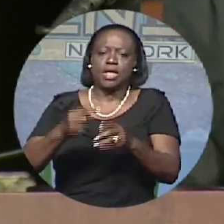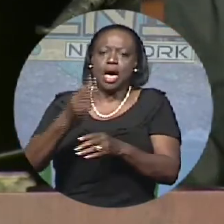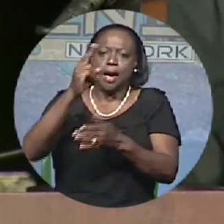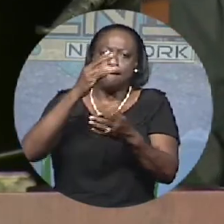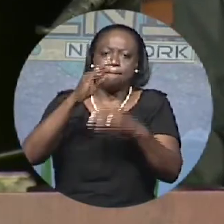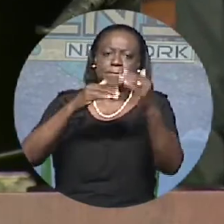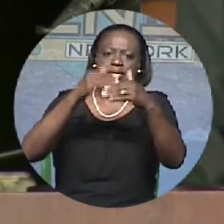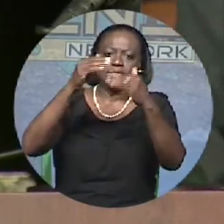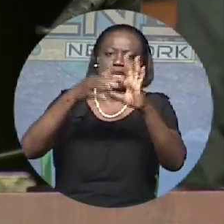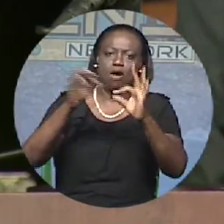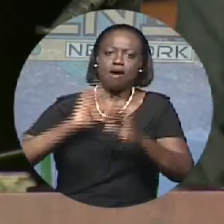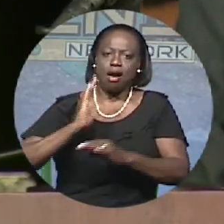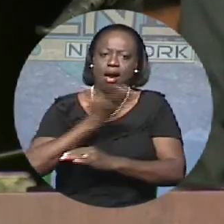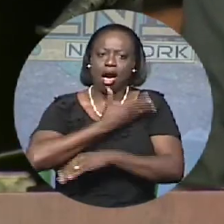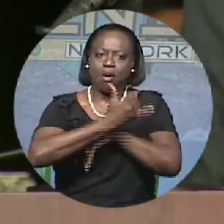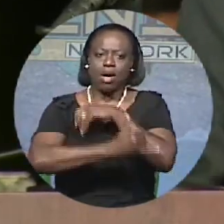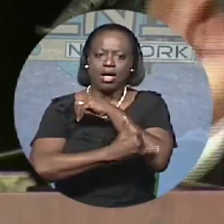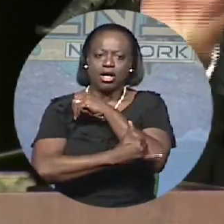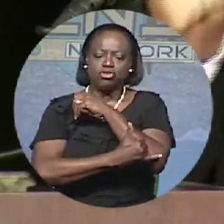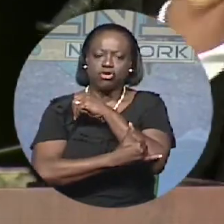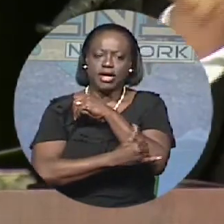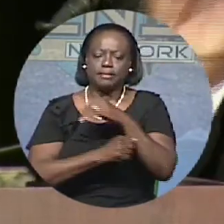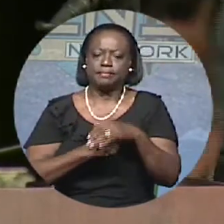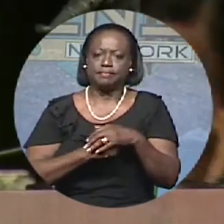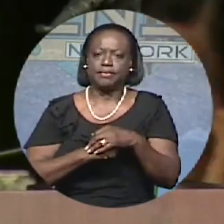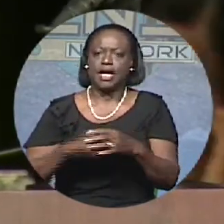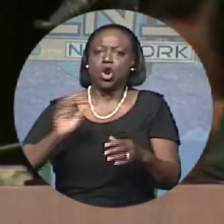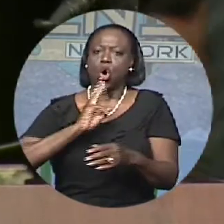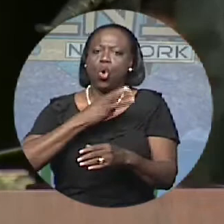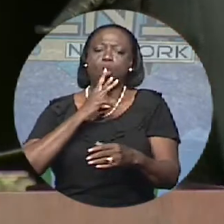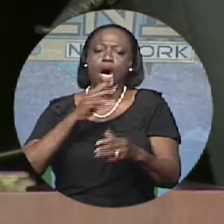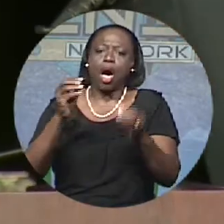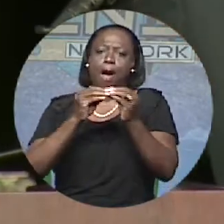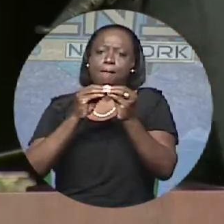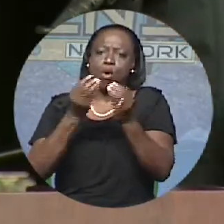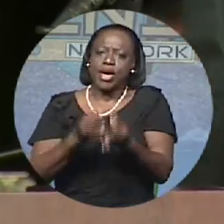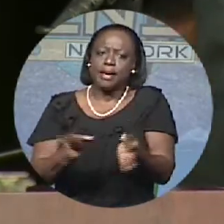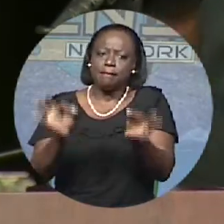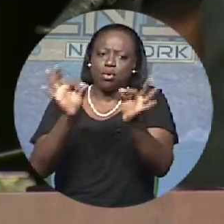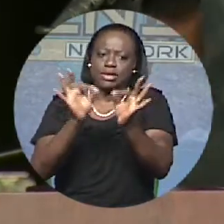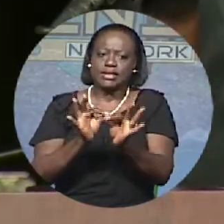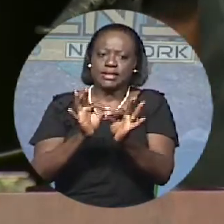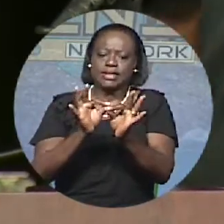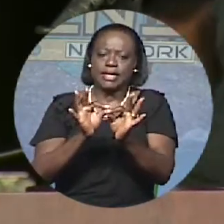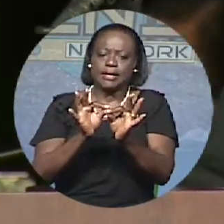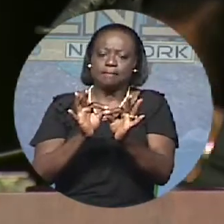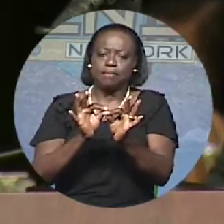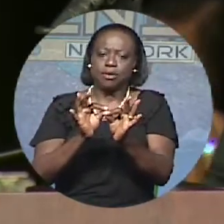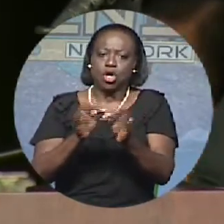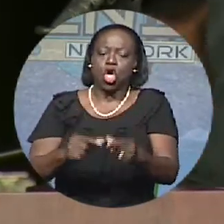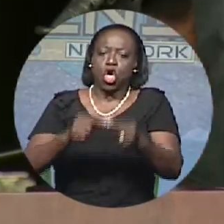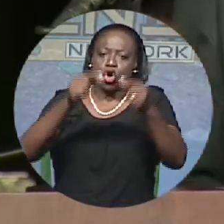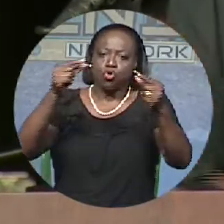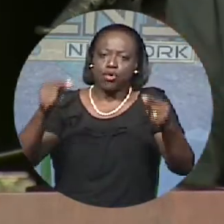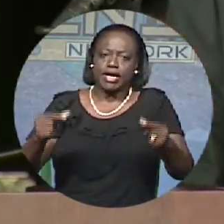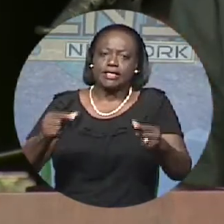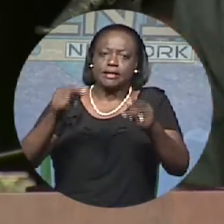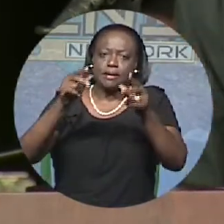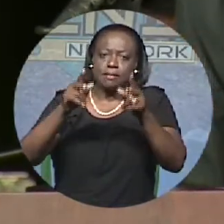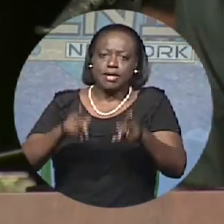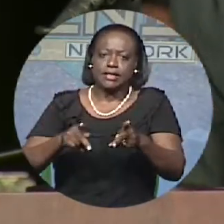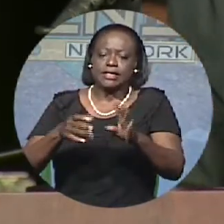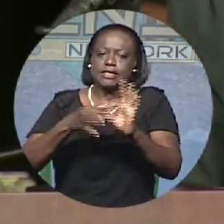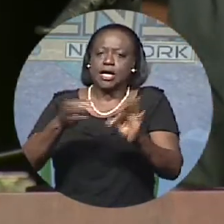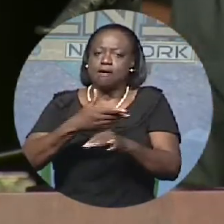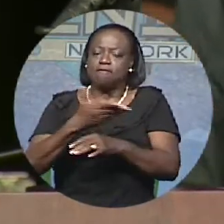upbuilding of our country, and who are even more importantly, great stewards of